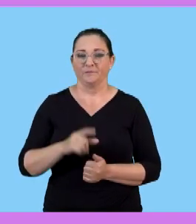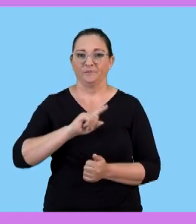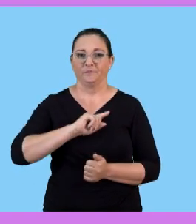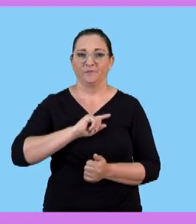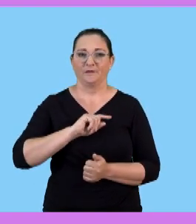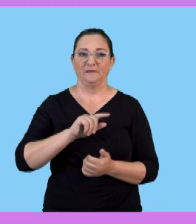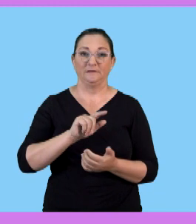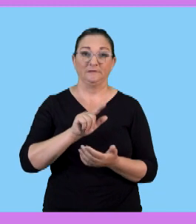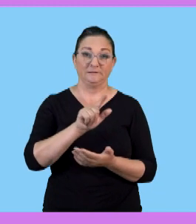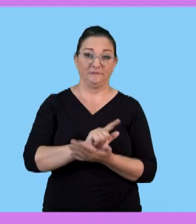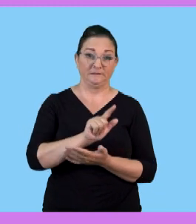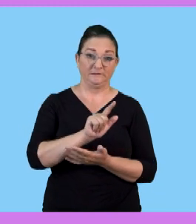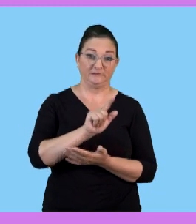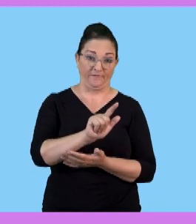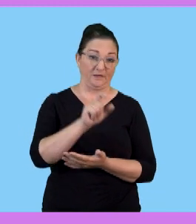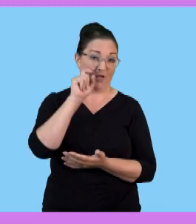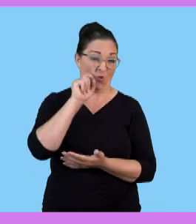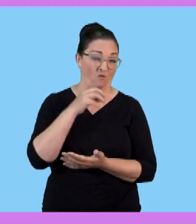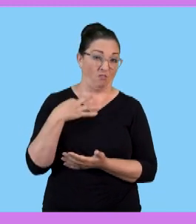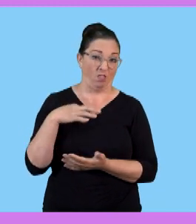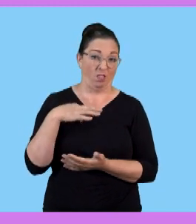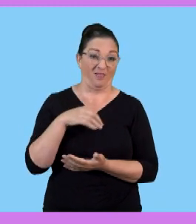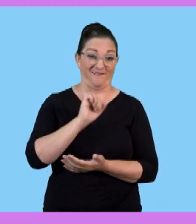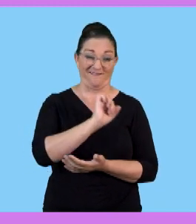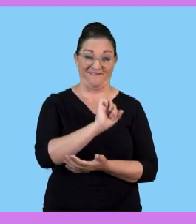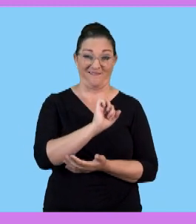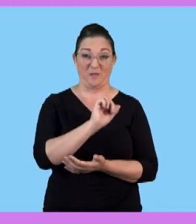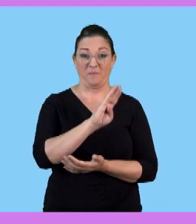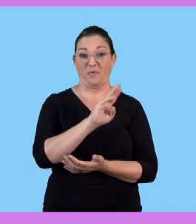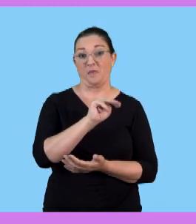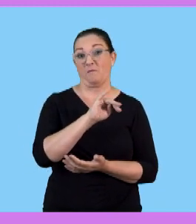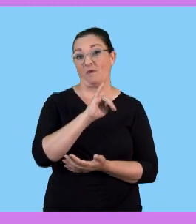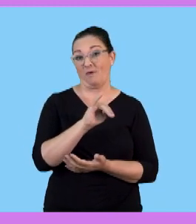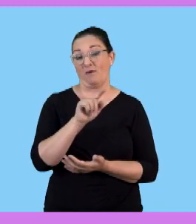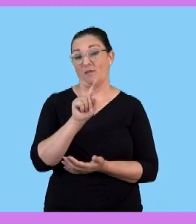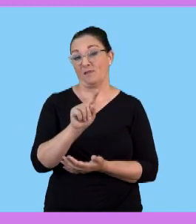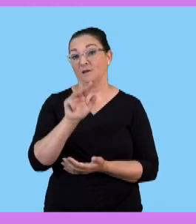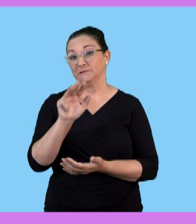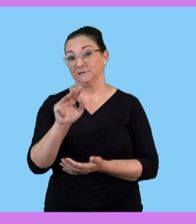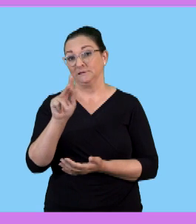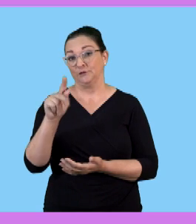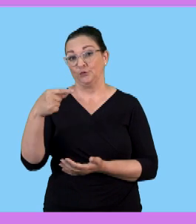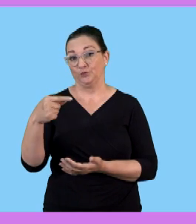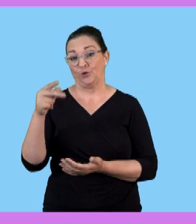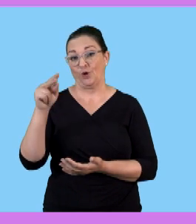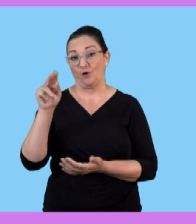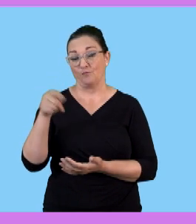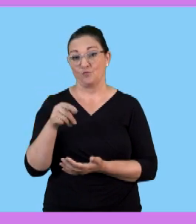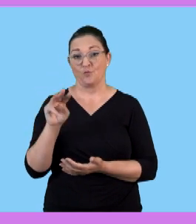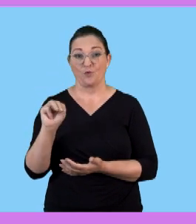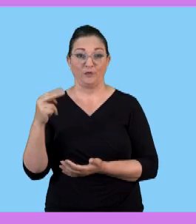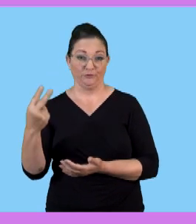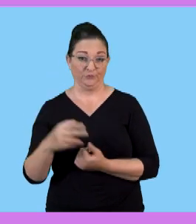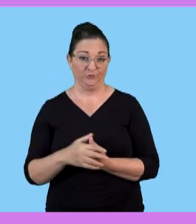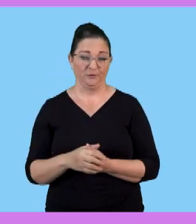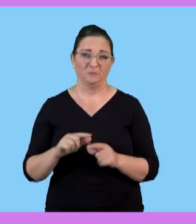I'll indicate that for the 17-year-old girl, her BMI is 19 kilograms per square meters. Remember the